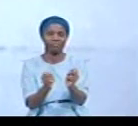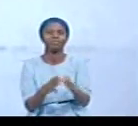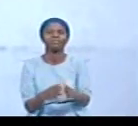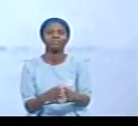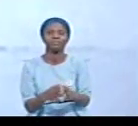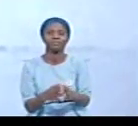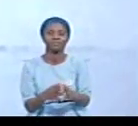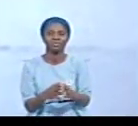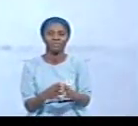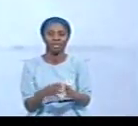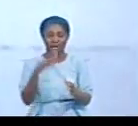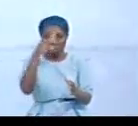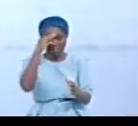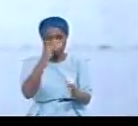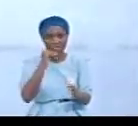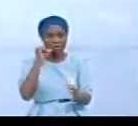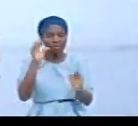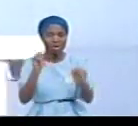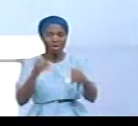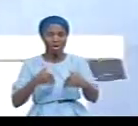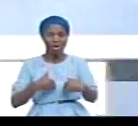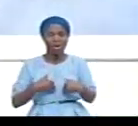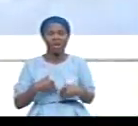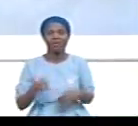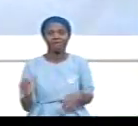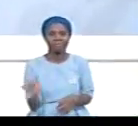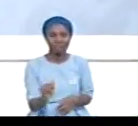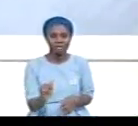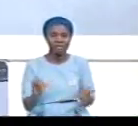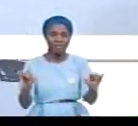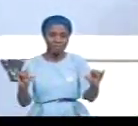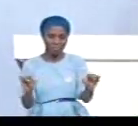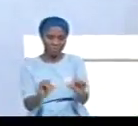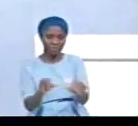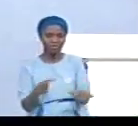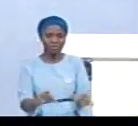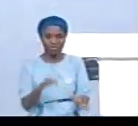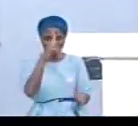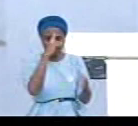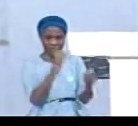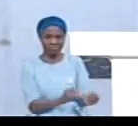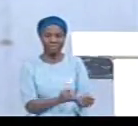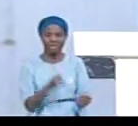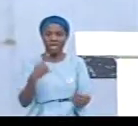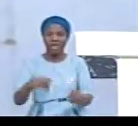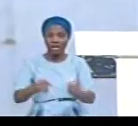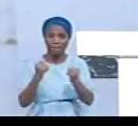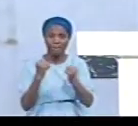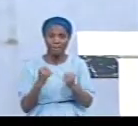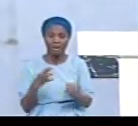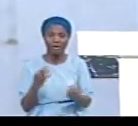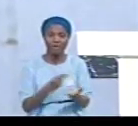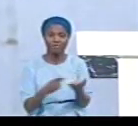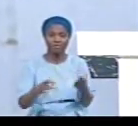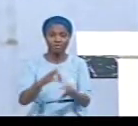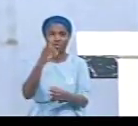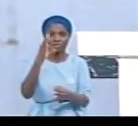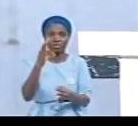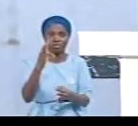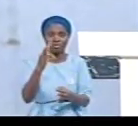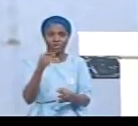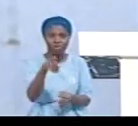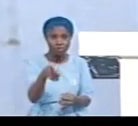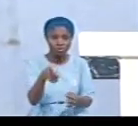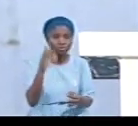measure of faith and be sanctified. The power of the Holy Ghost. Ye shall be filled with the Holy Ghost, and